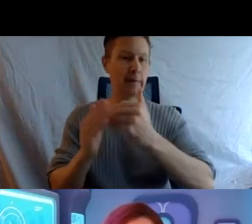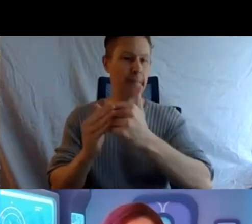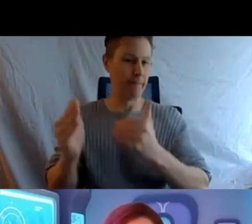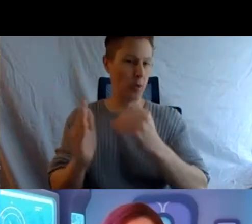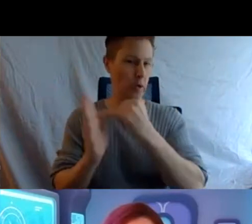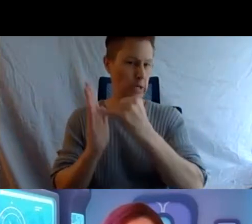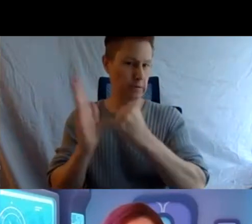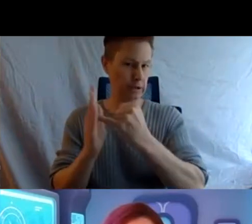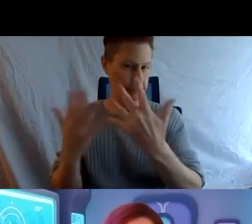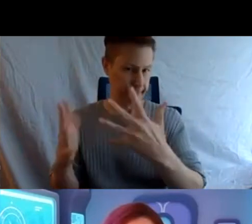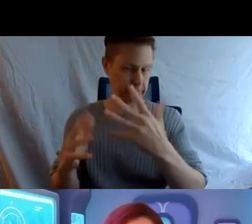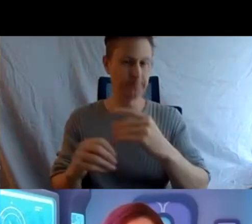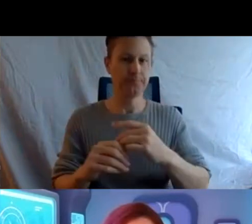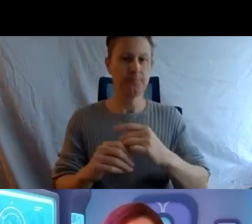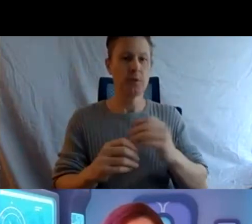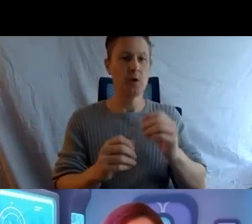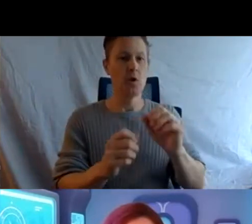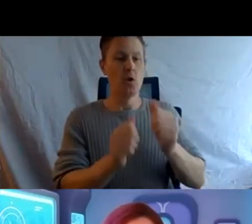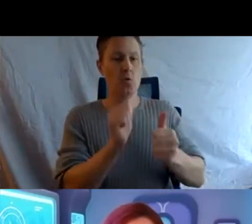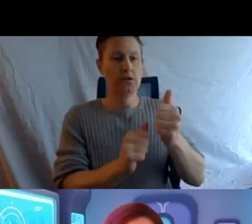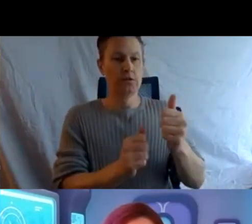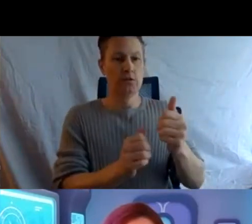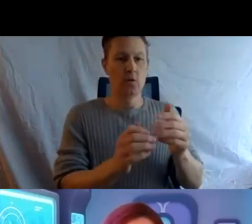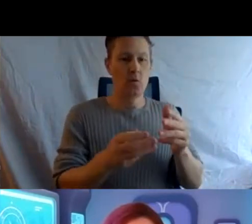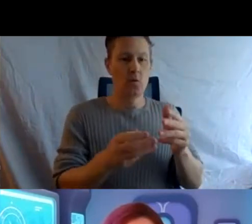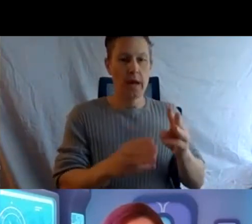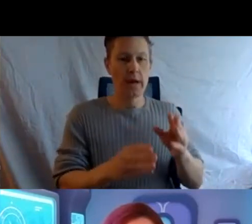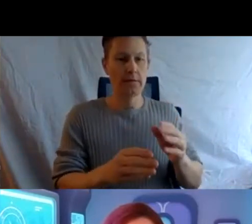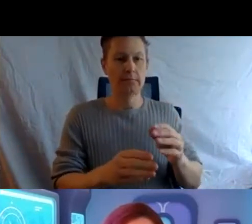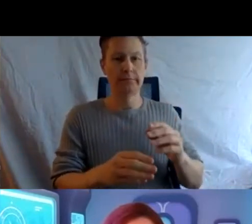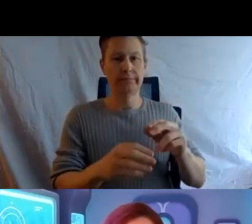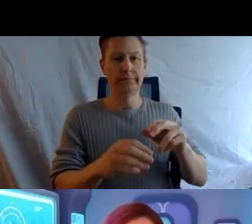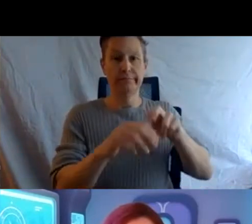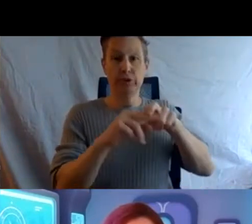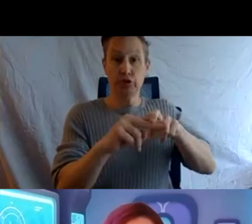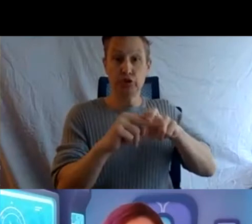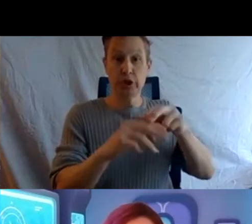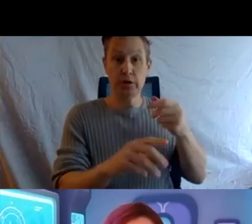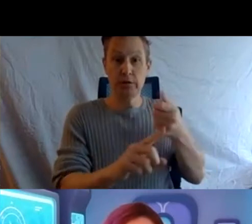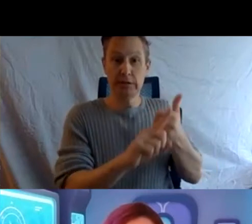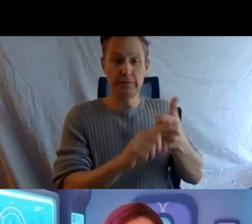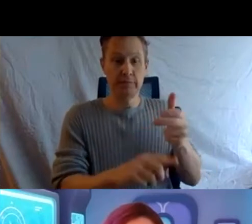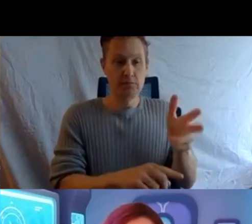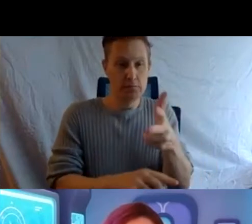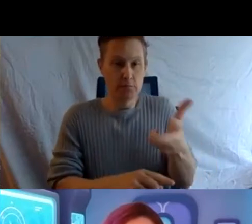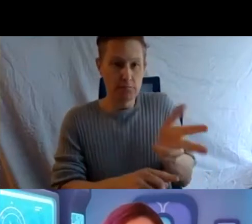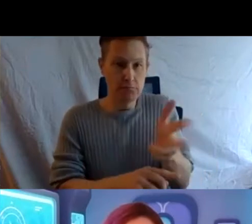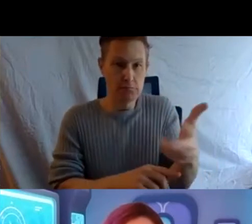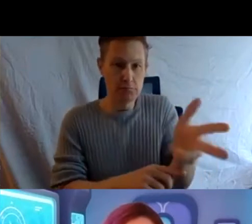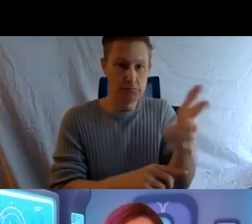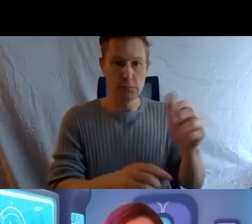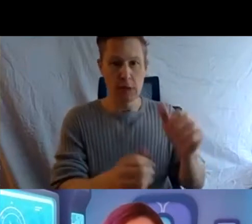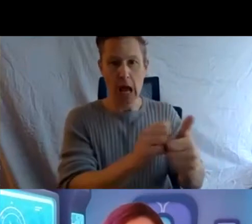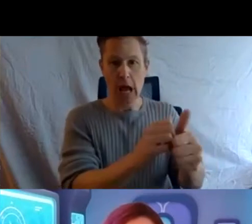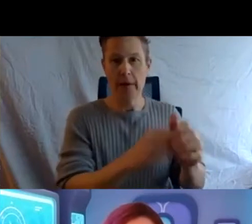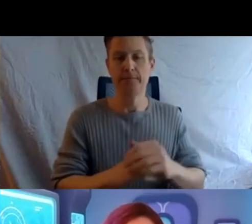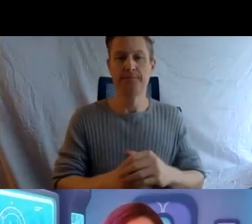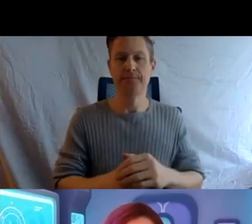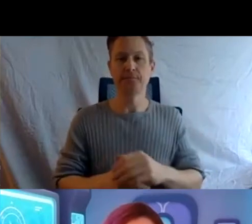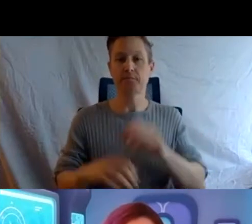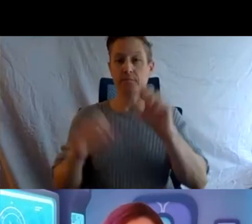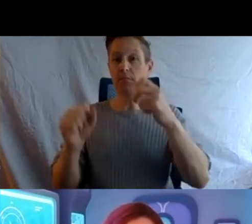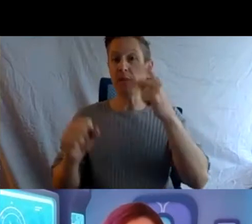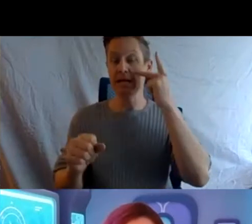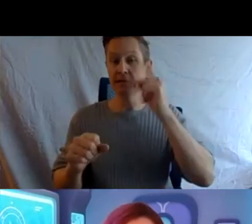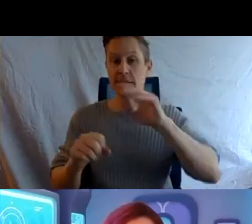and which way the wheels would go and turn and flip. And yeah, super fun. Yeah, I love there's that. actually a scene where we have him climbing